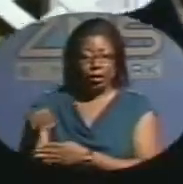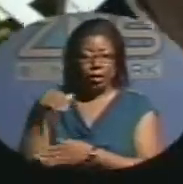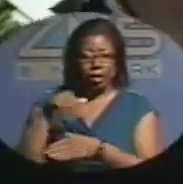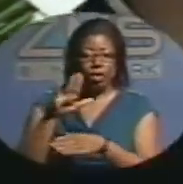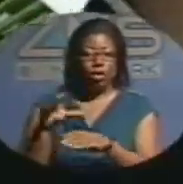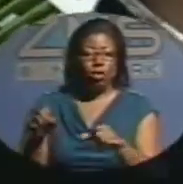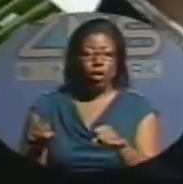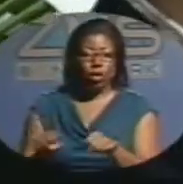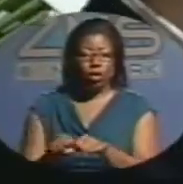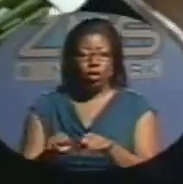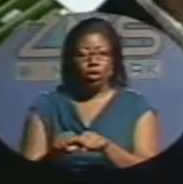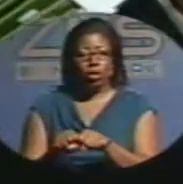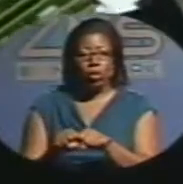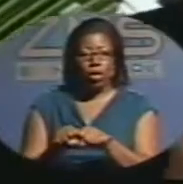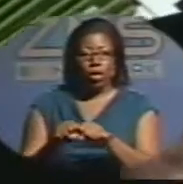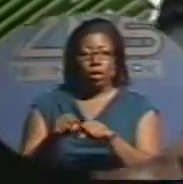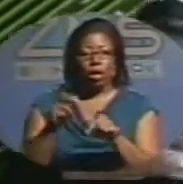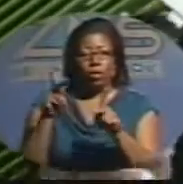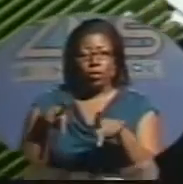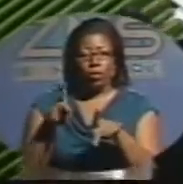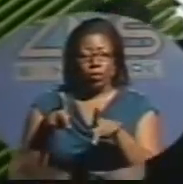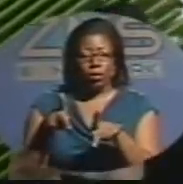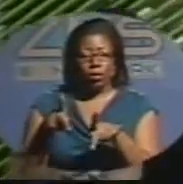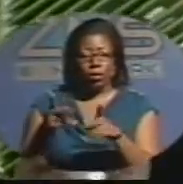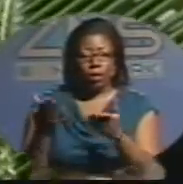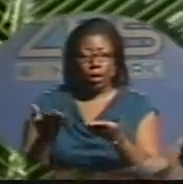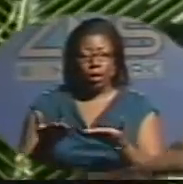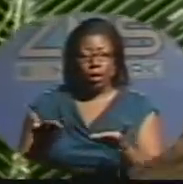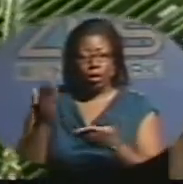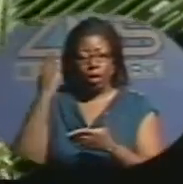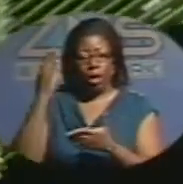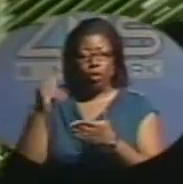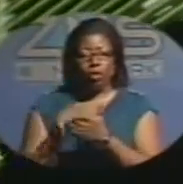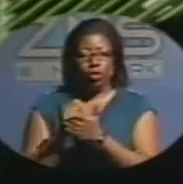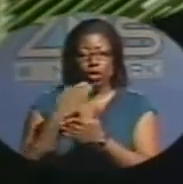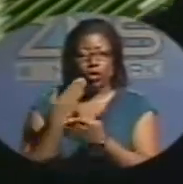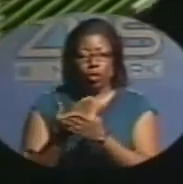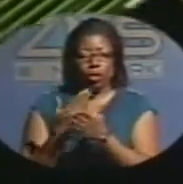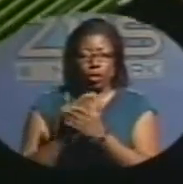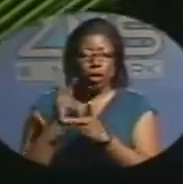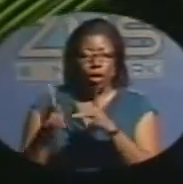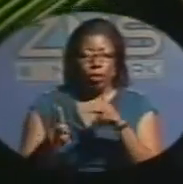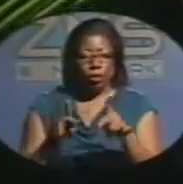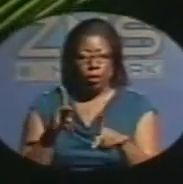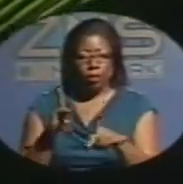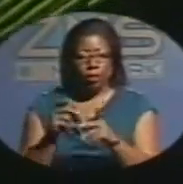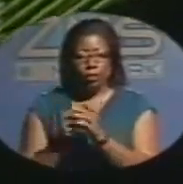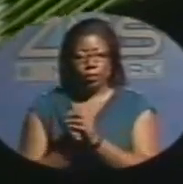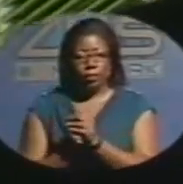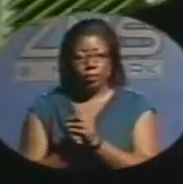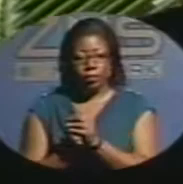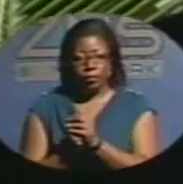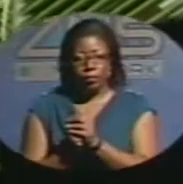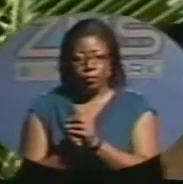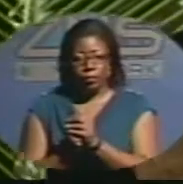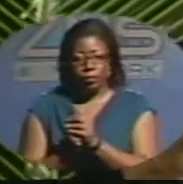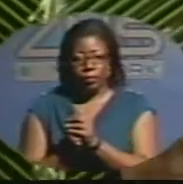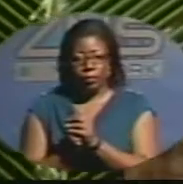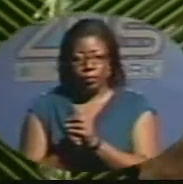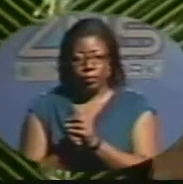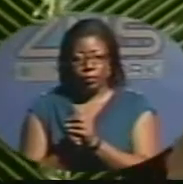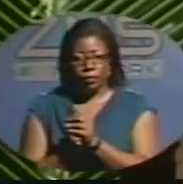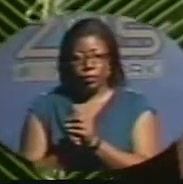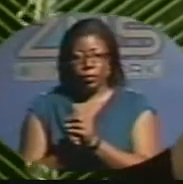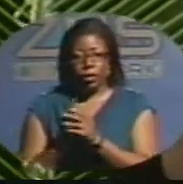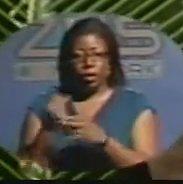the great people of Hub Rollin' know how to treat good people. Amen. And so you'll see that throughout your time, throughout Hub Rollin', and the brief time